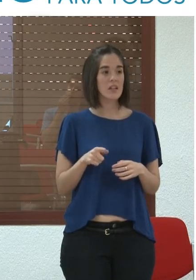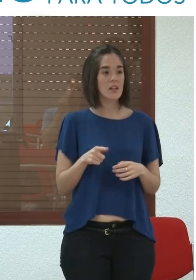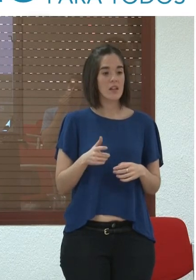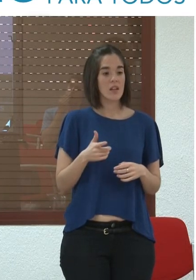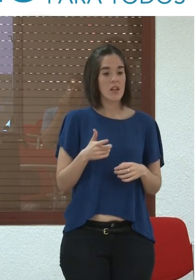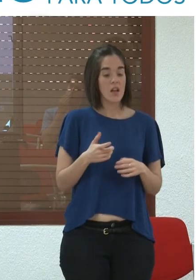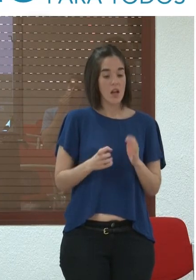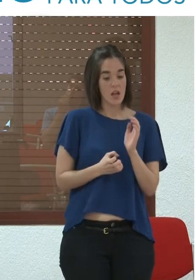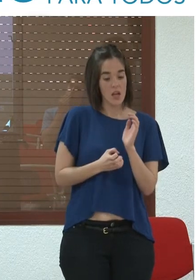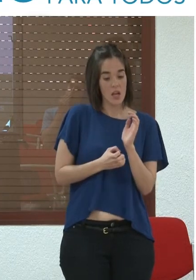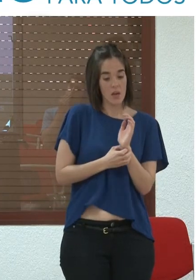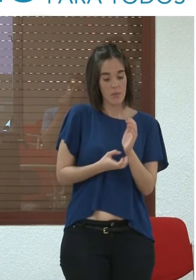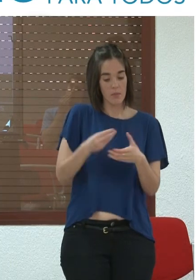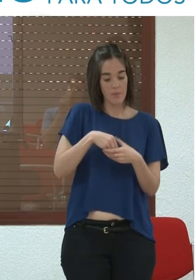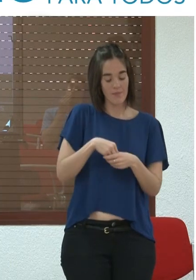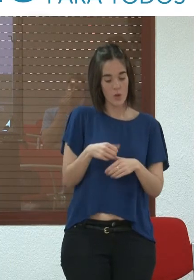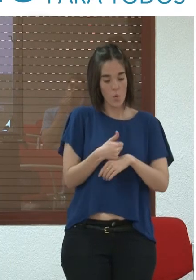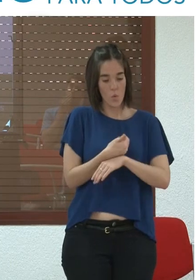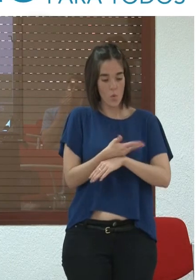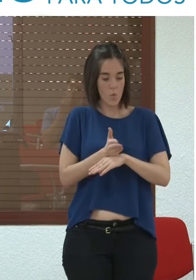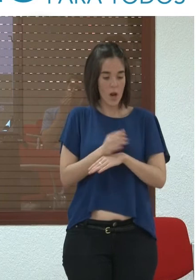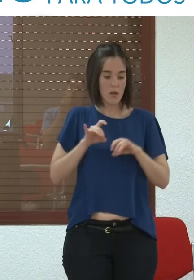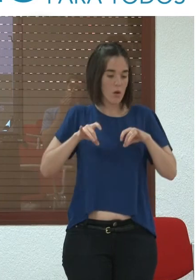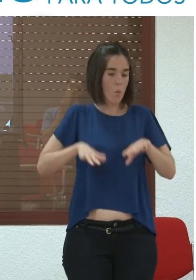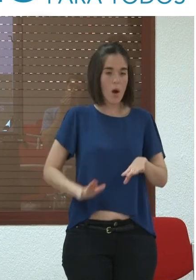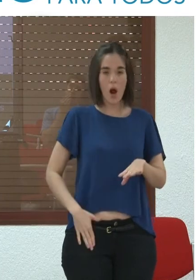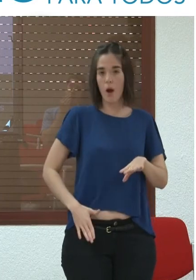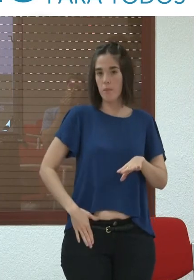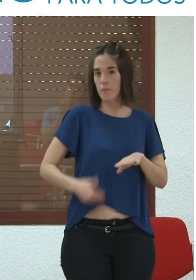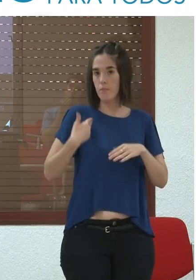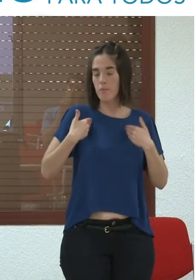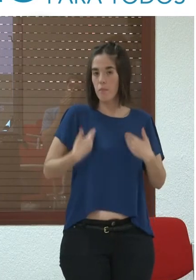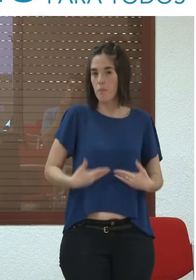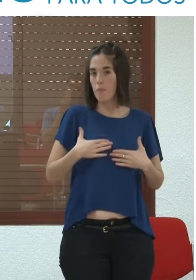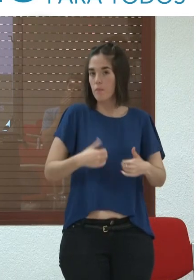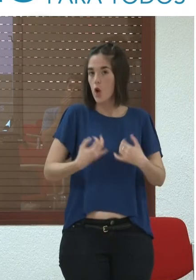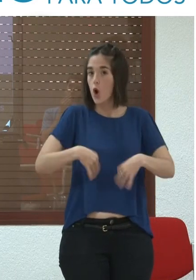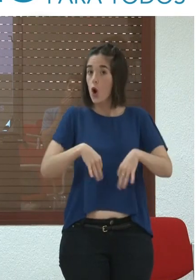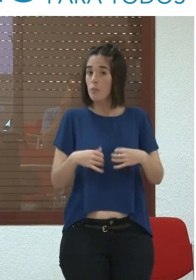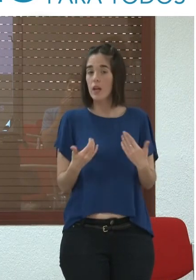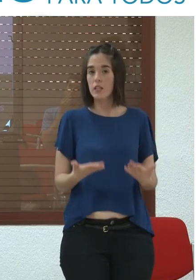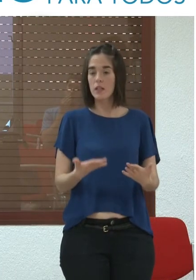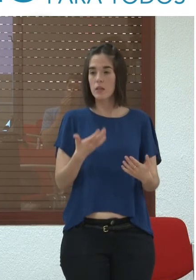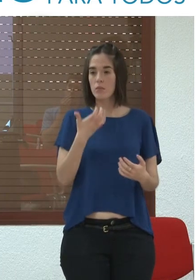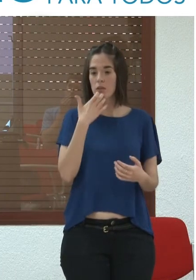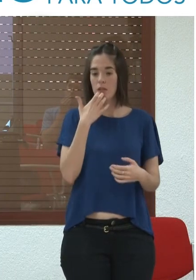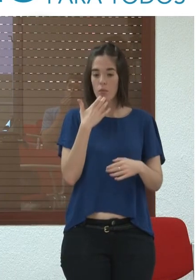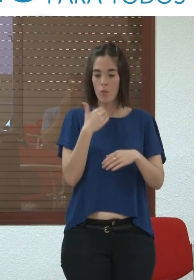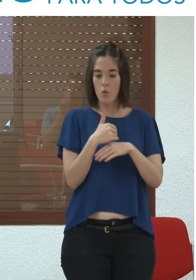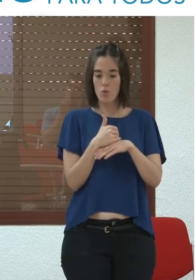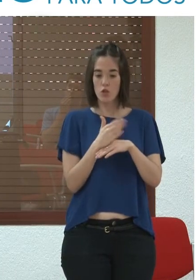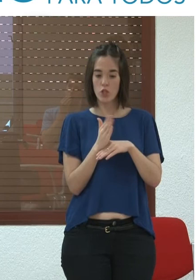problem is that the orthopedic device normally used doesn't have the degree of freedom that we have with our